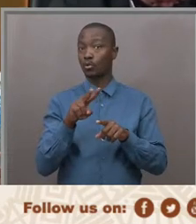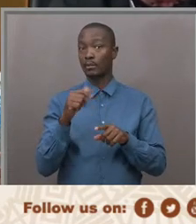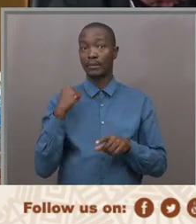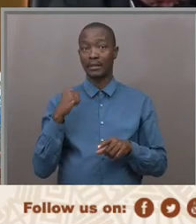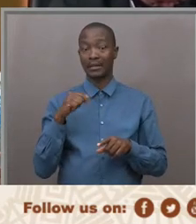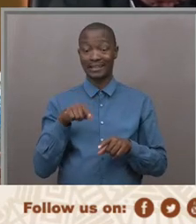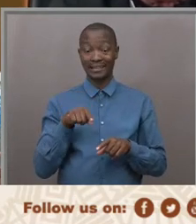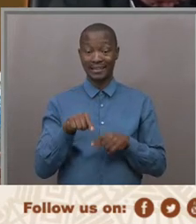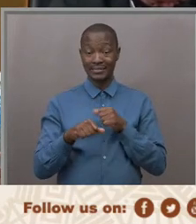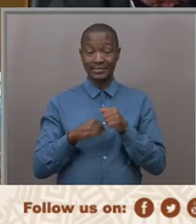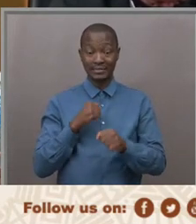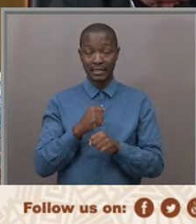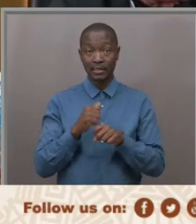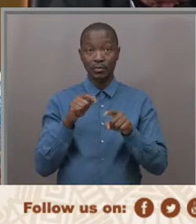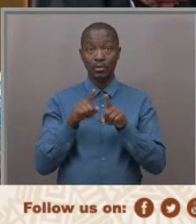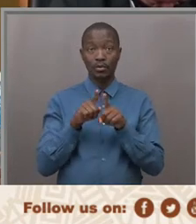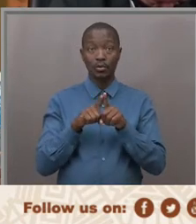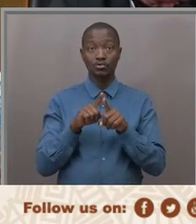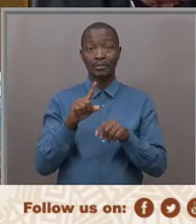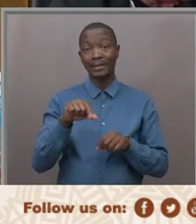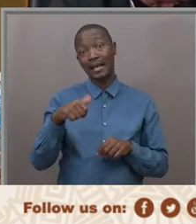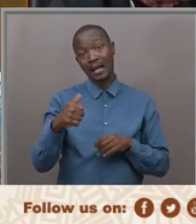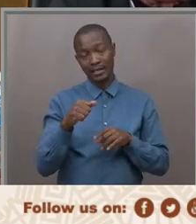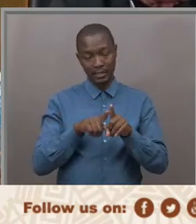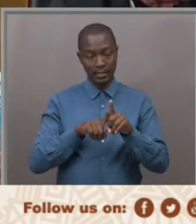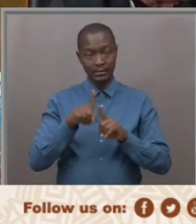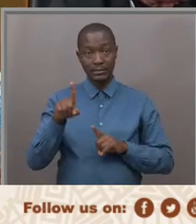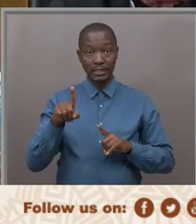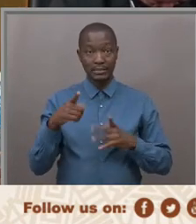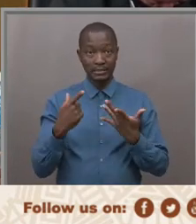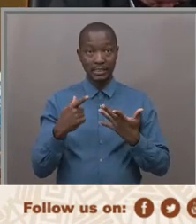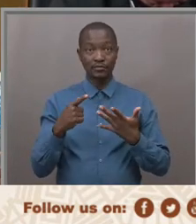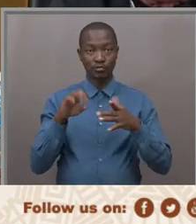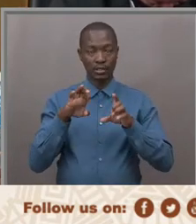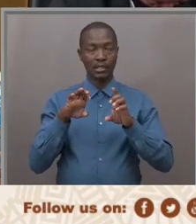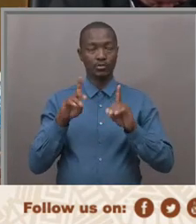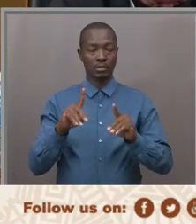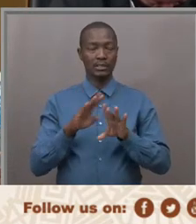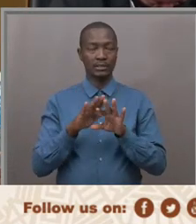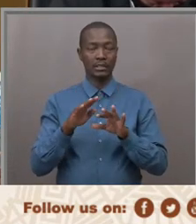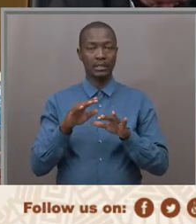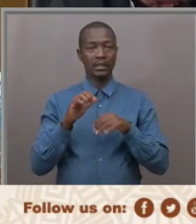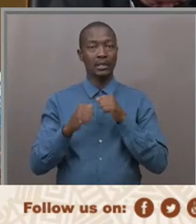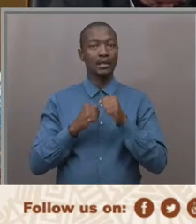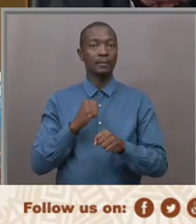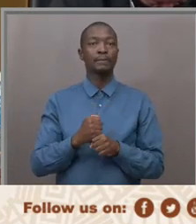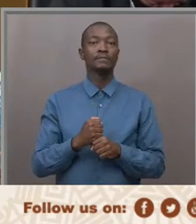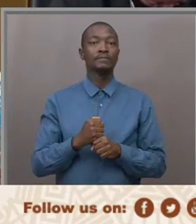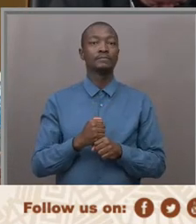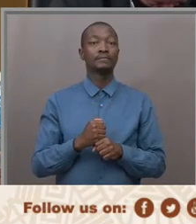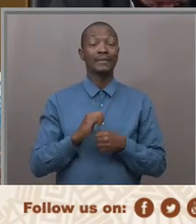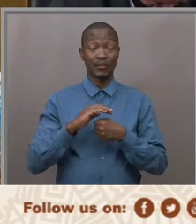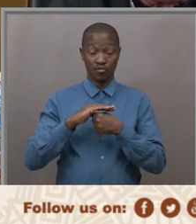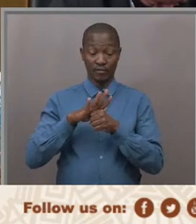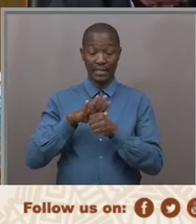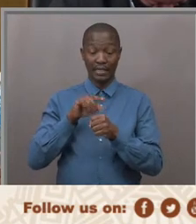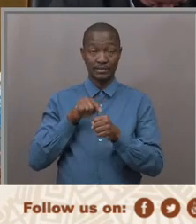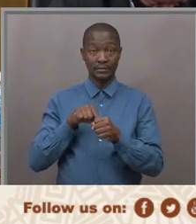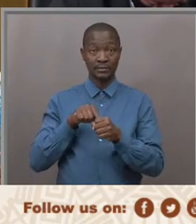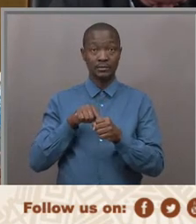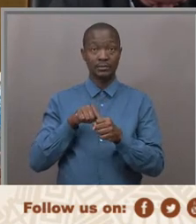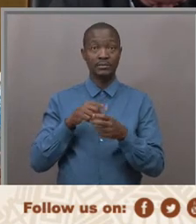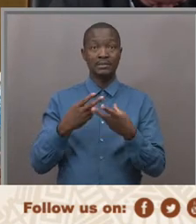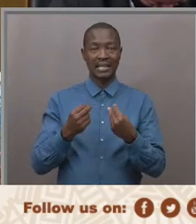year will also be another successful academic year. The COVID-19 pandemic has been